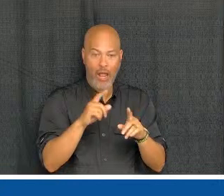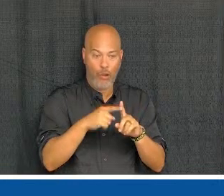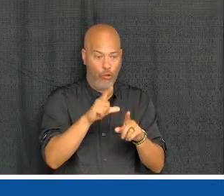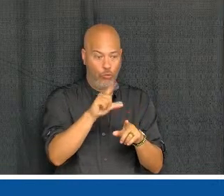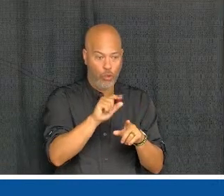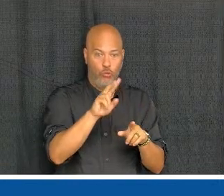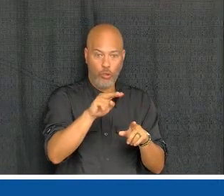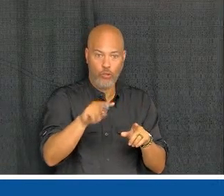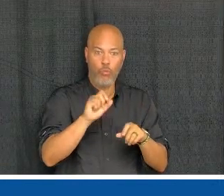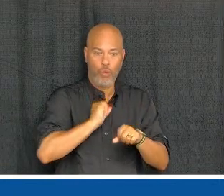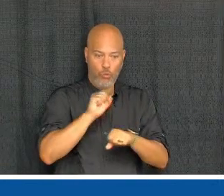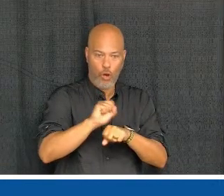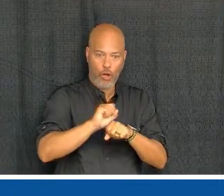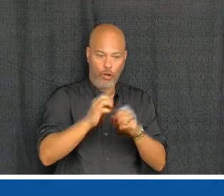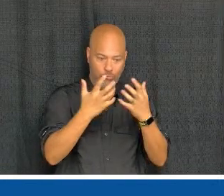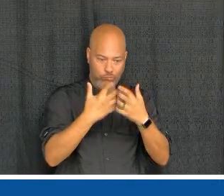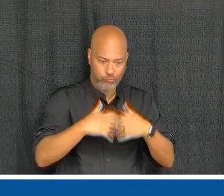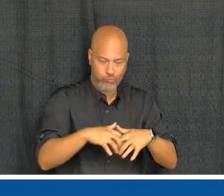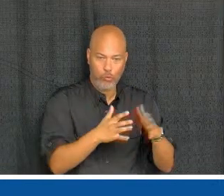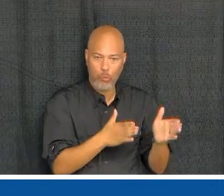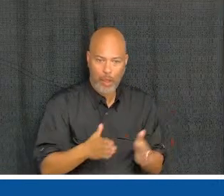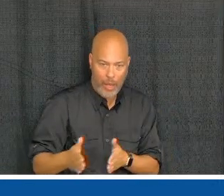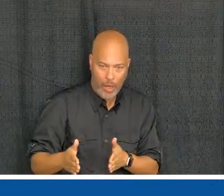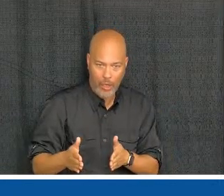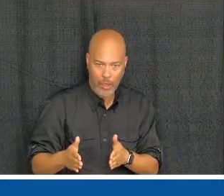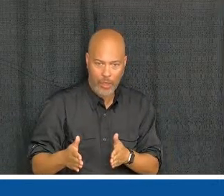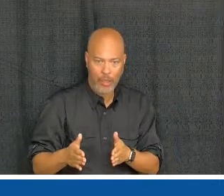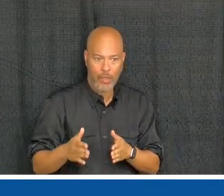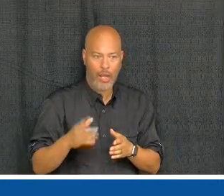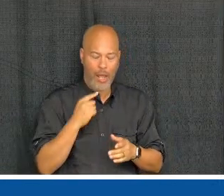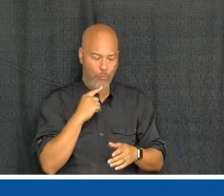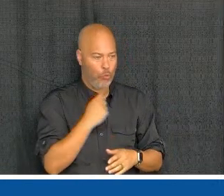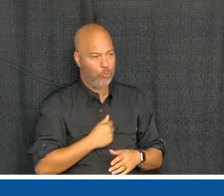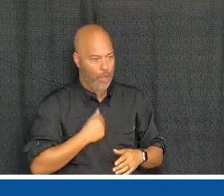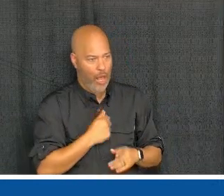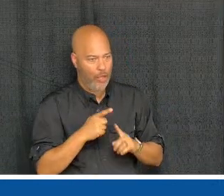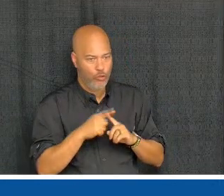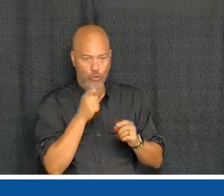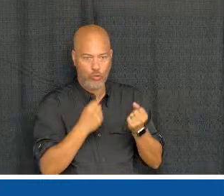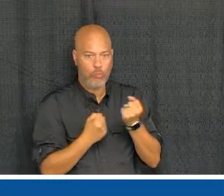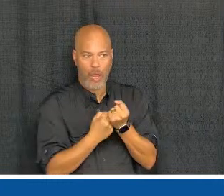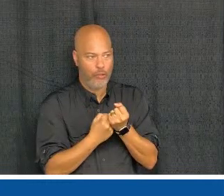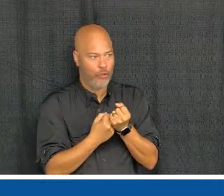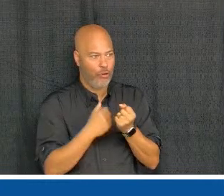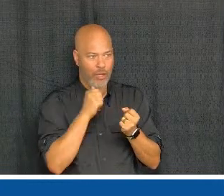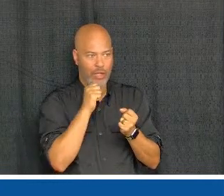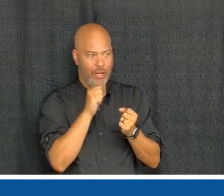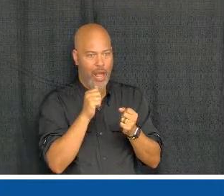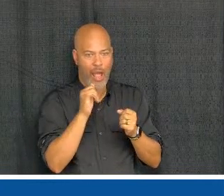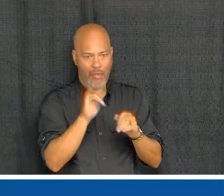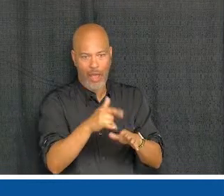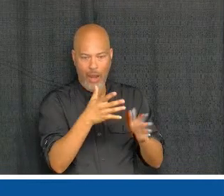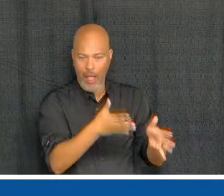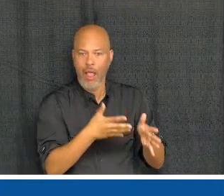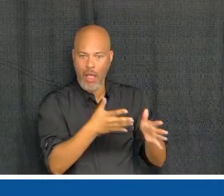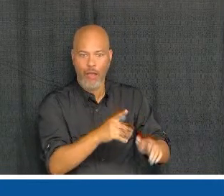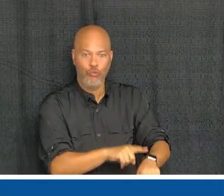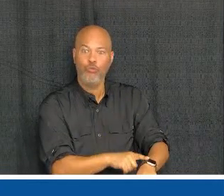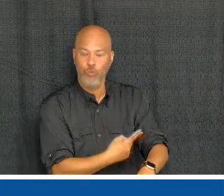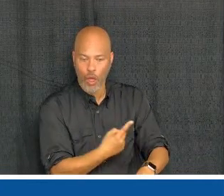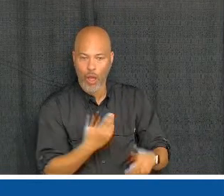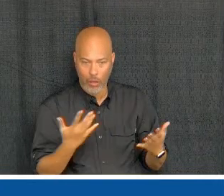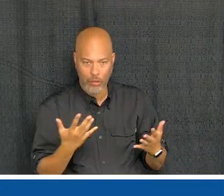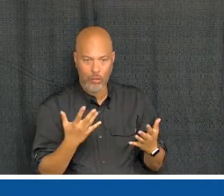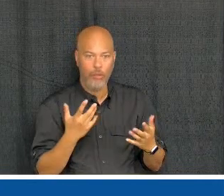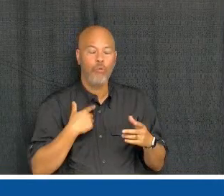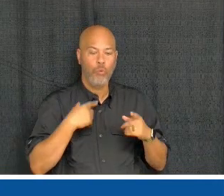22, started work on our comprehensive plan, and I will apologize to the sponsor that this did get on the shelf and sat there too long.